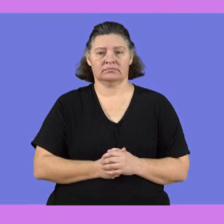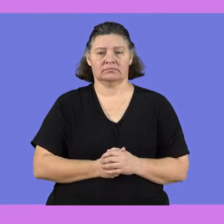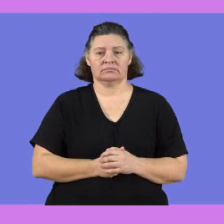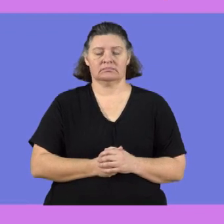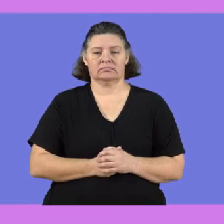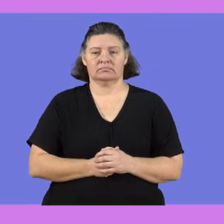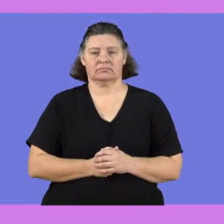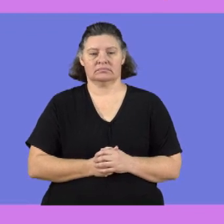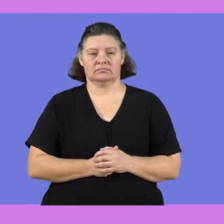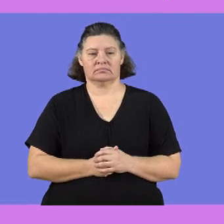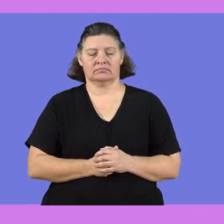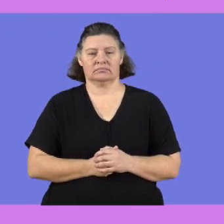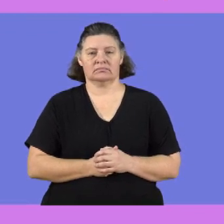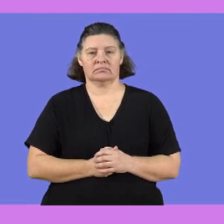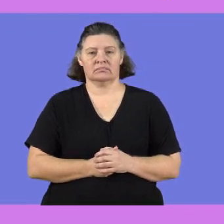have